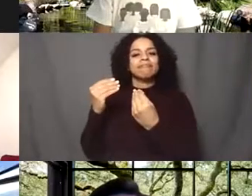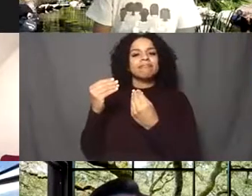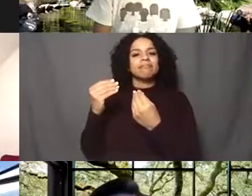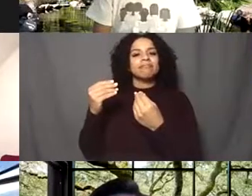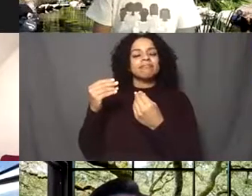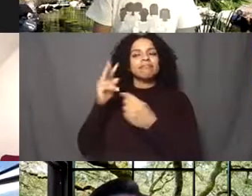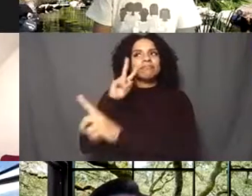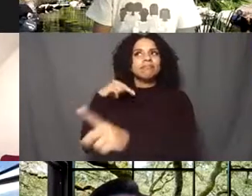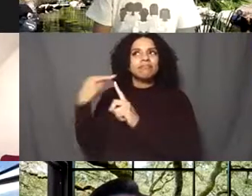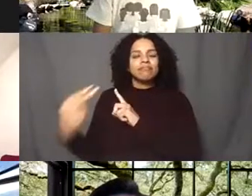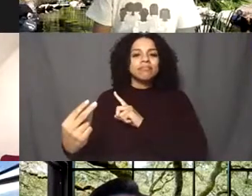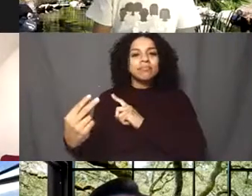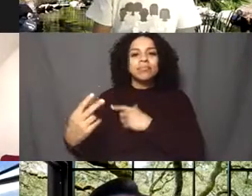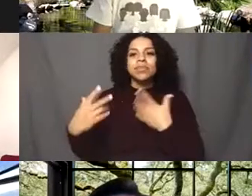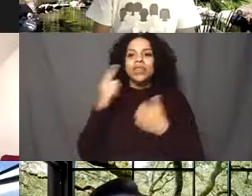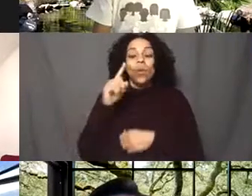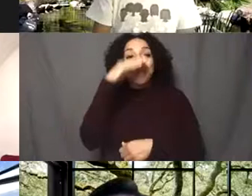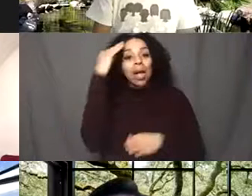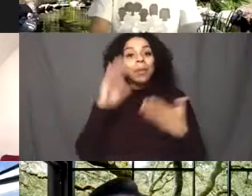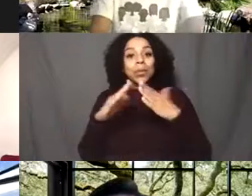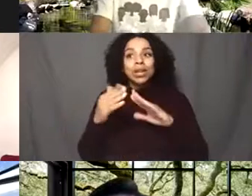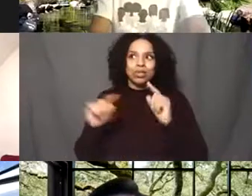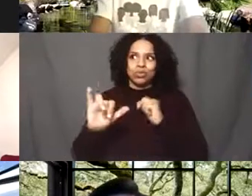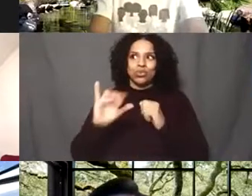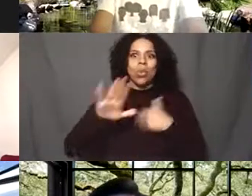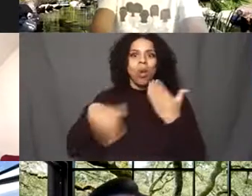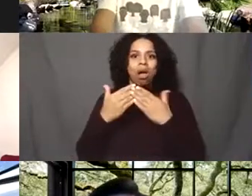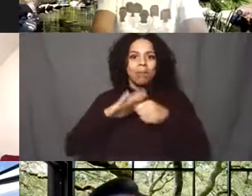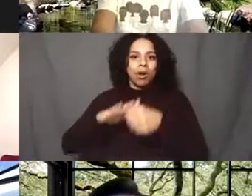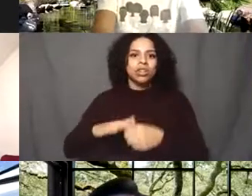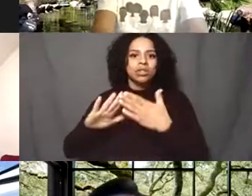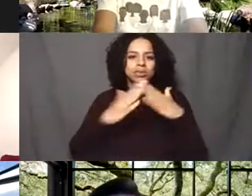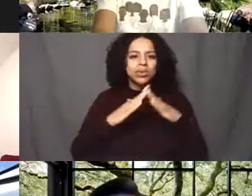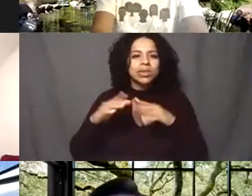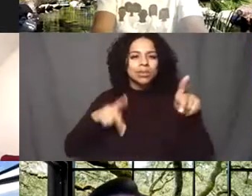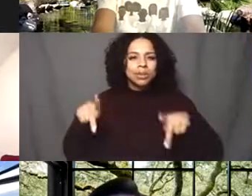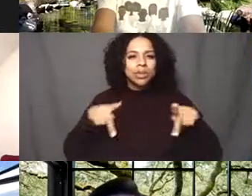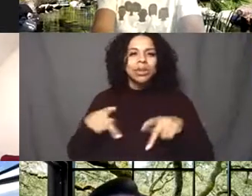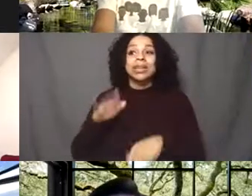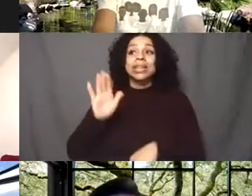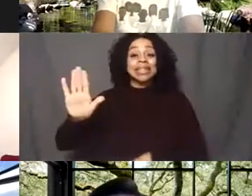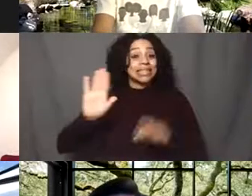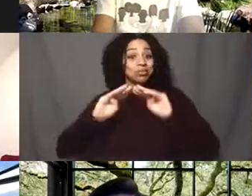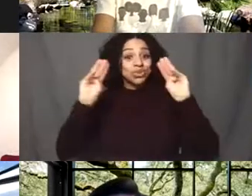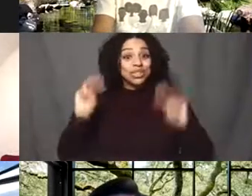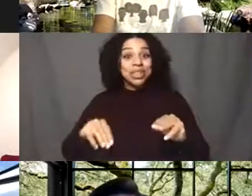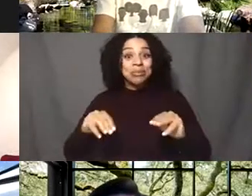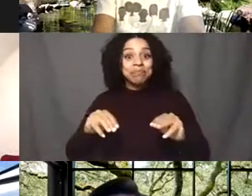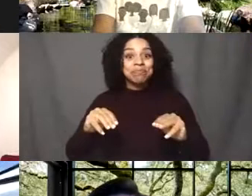people is so big. His museum there, you know, it's,